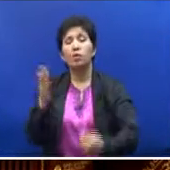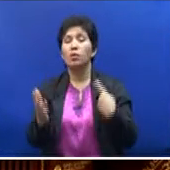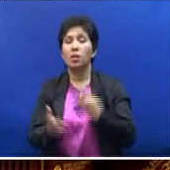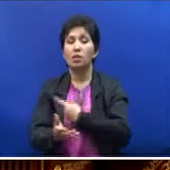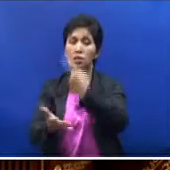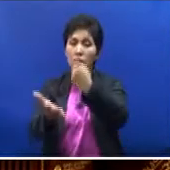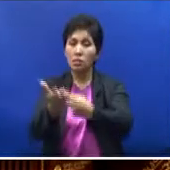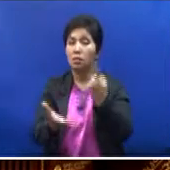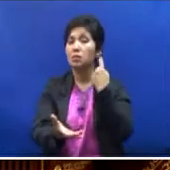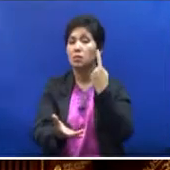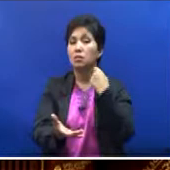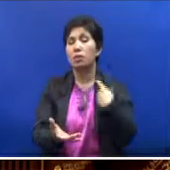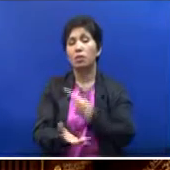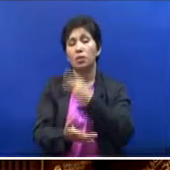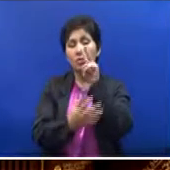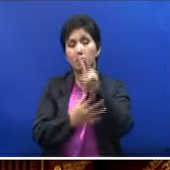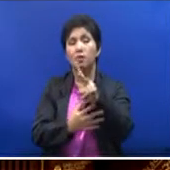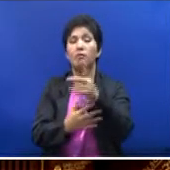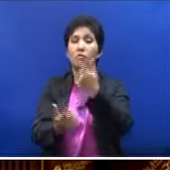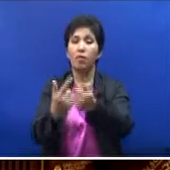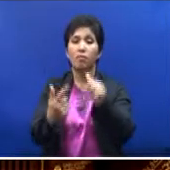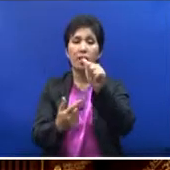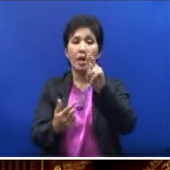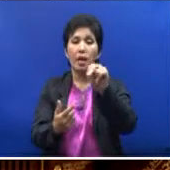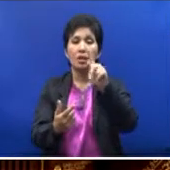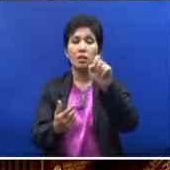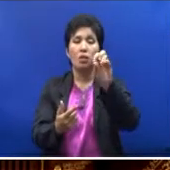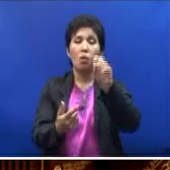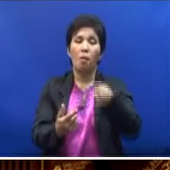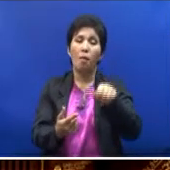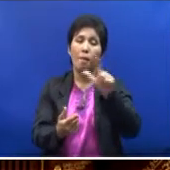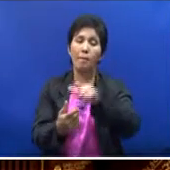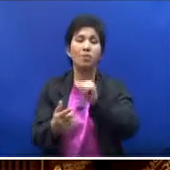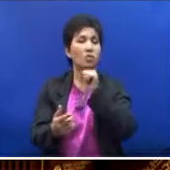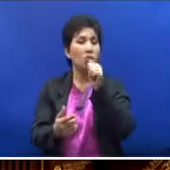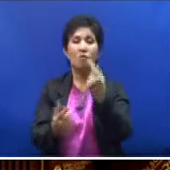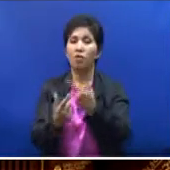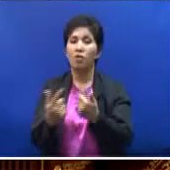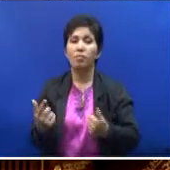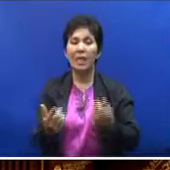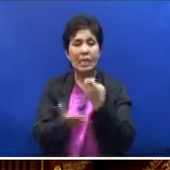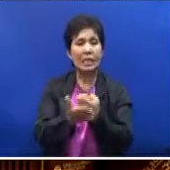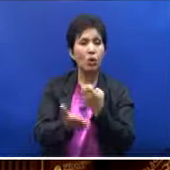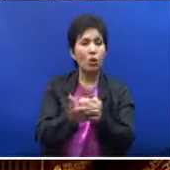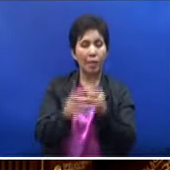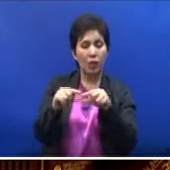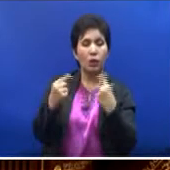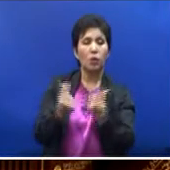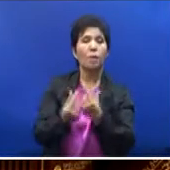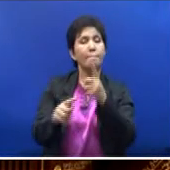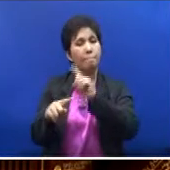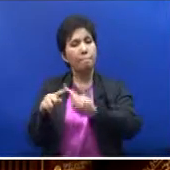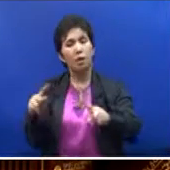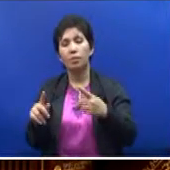actually we see from the anthropological perspective. Okay, so it is not from the economic view.